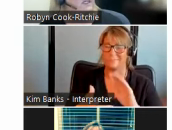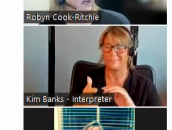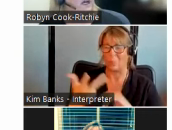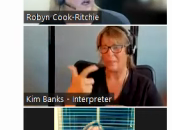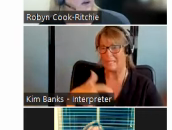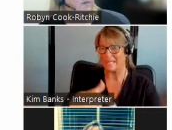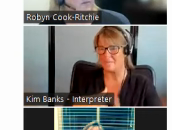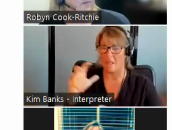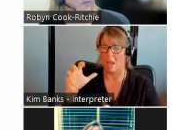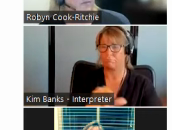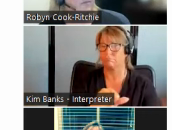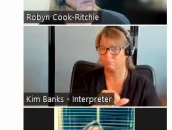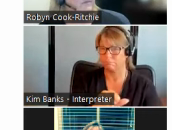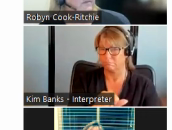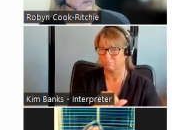caught.